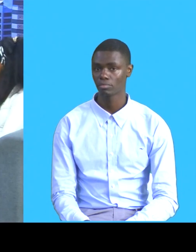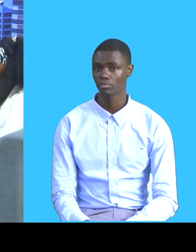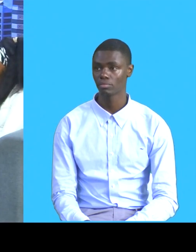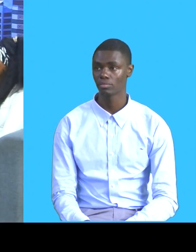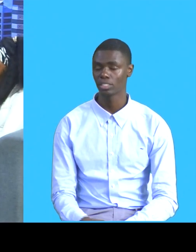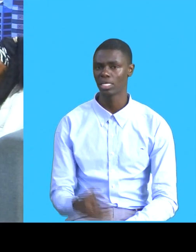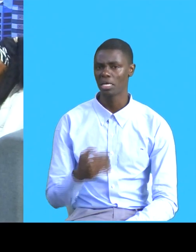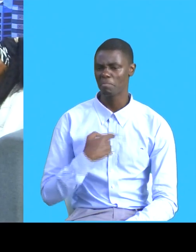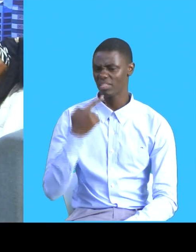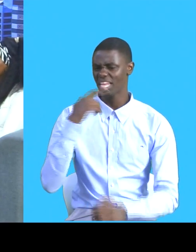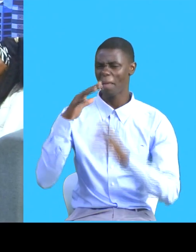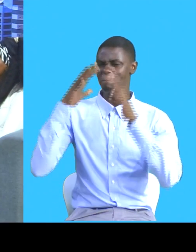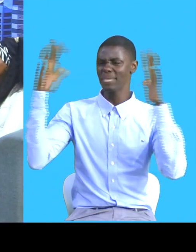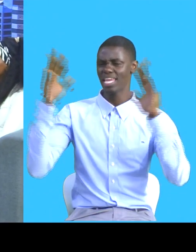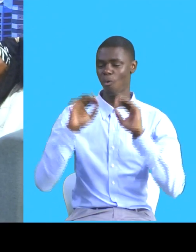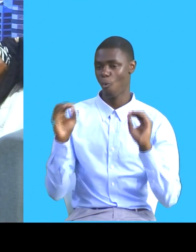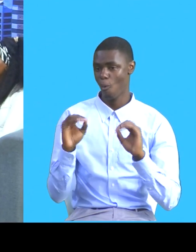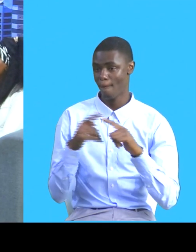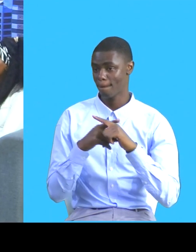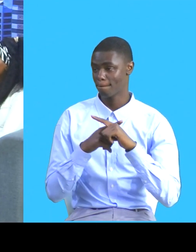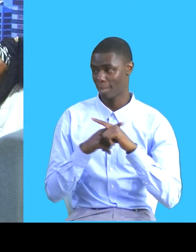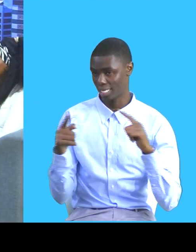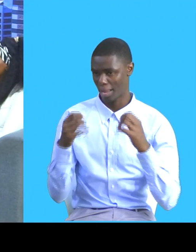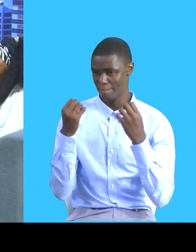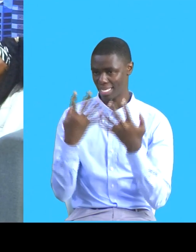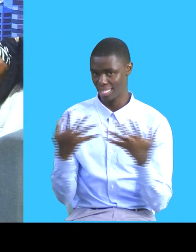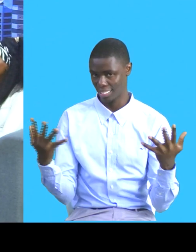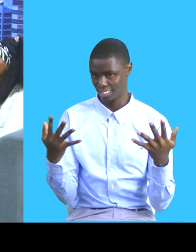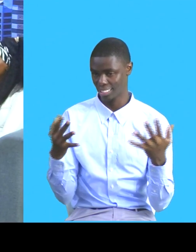I won't say main, but I would say the most things that